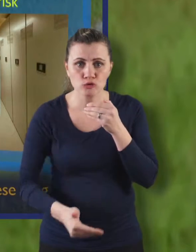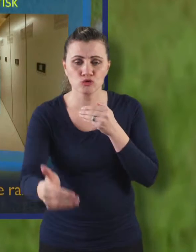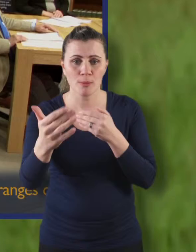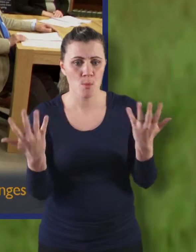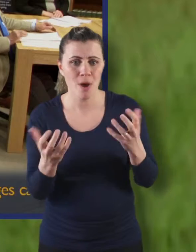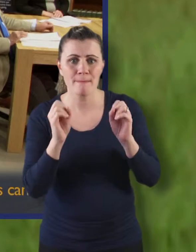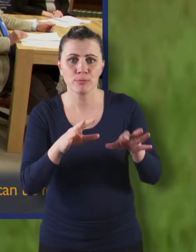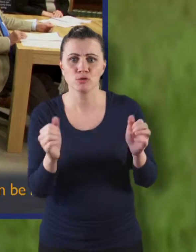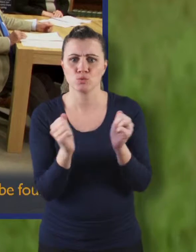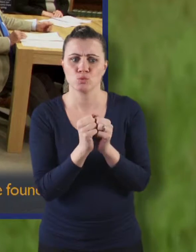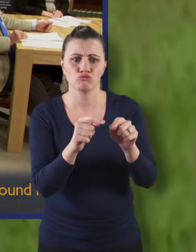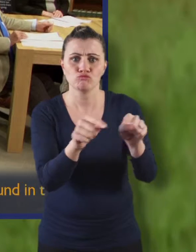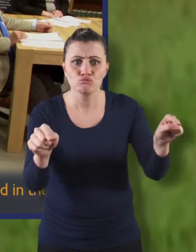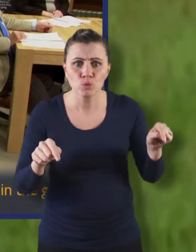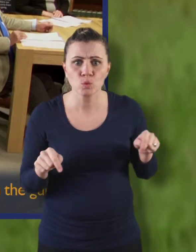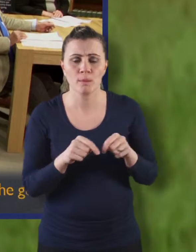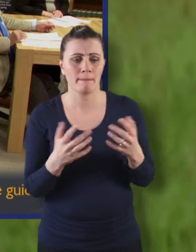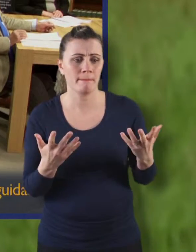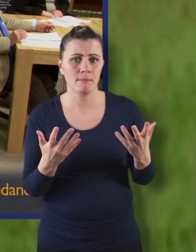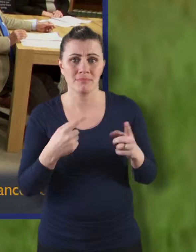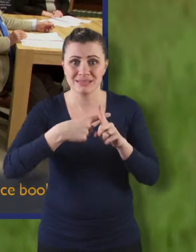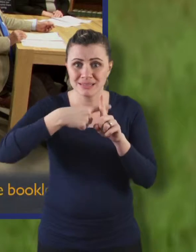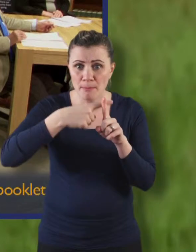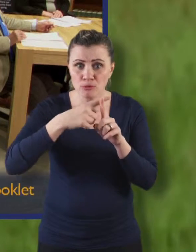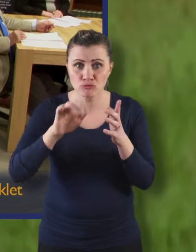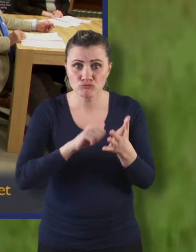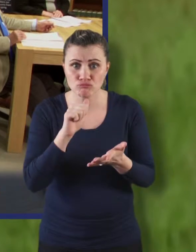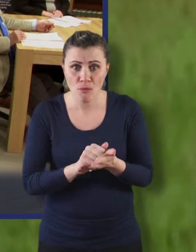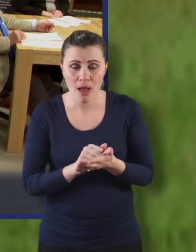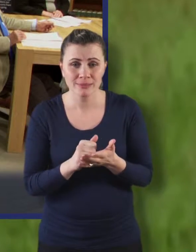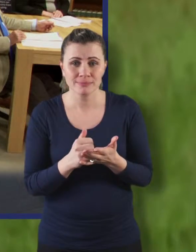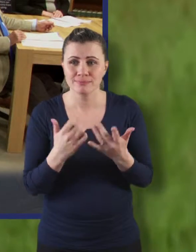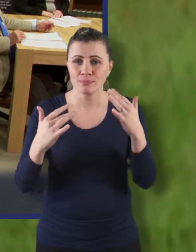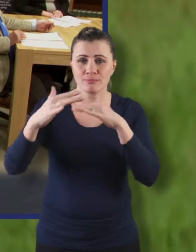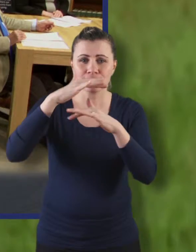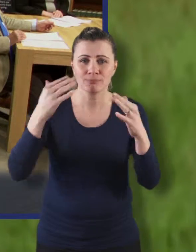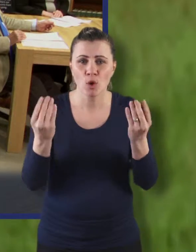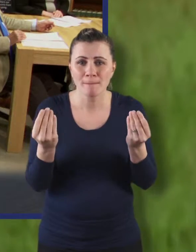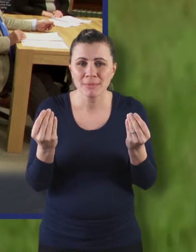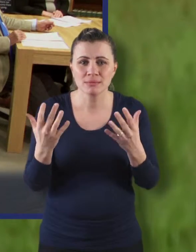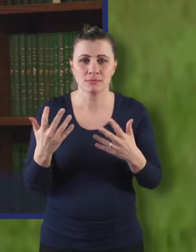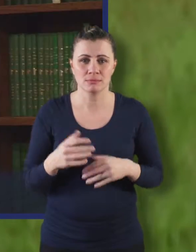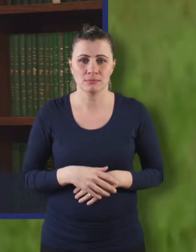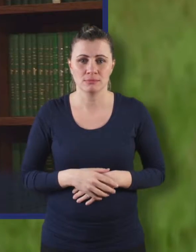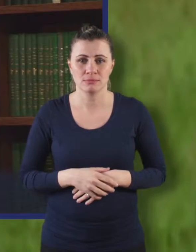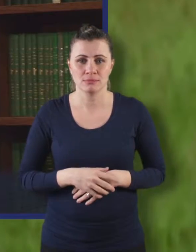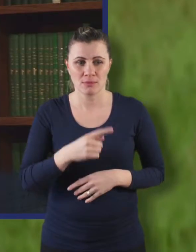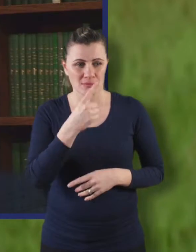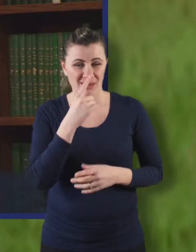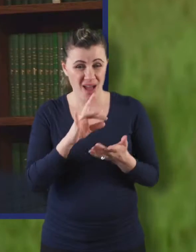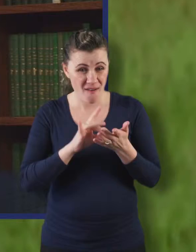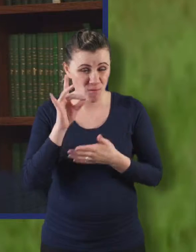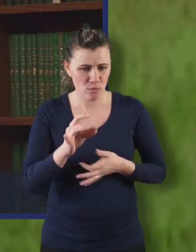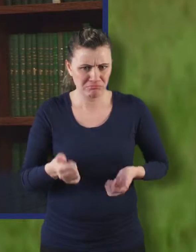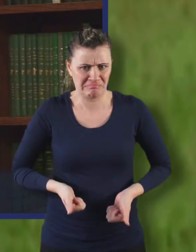humidity ranges. It's unlikely that you're going to be able to afford to have a space that is completely temperature controlled. So make sure you try and keep your space